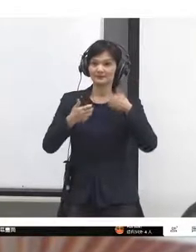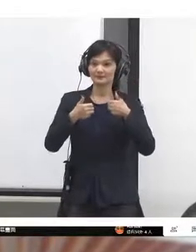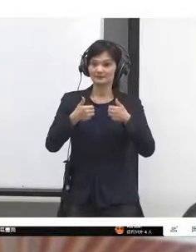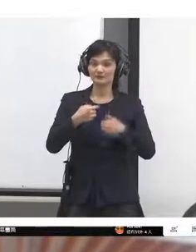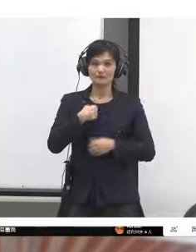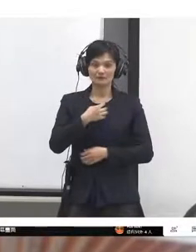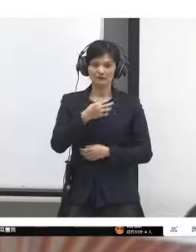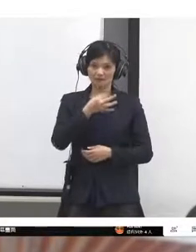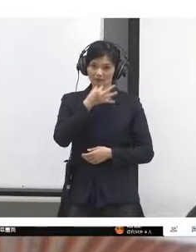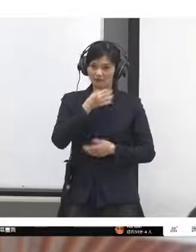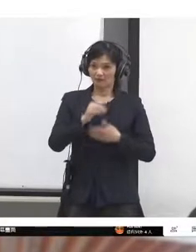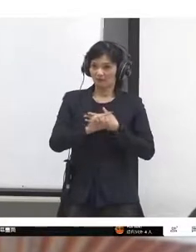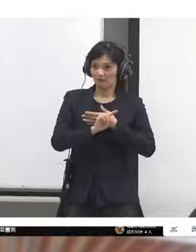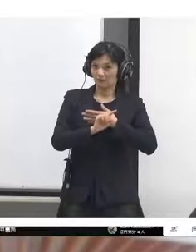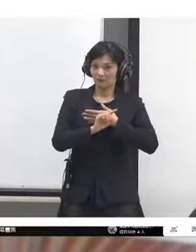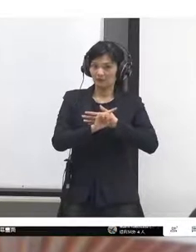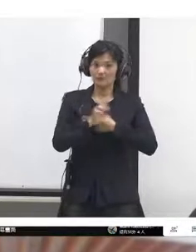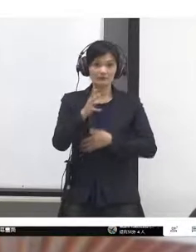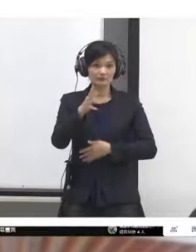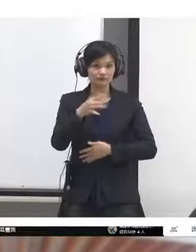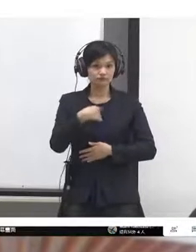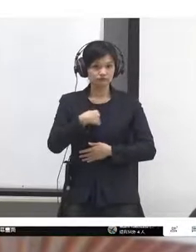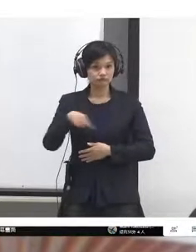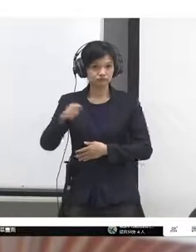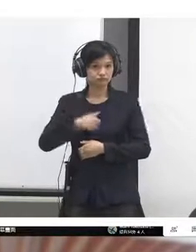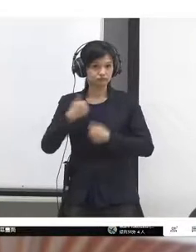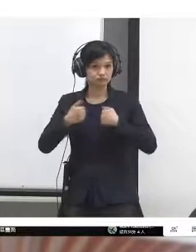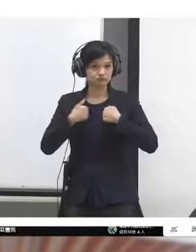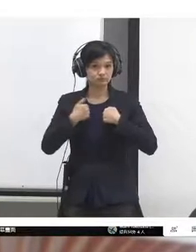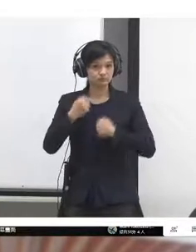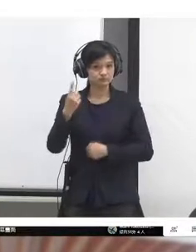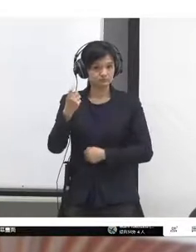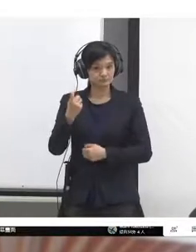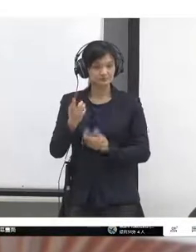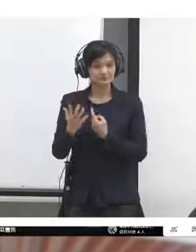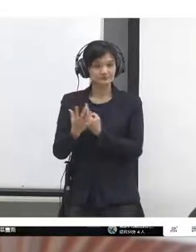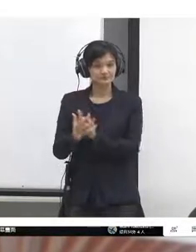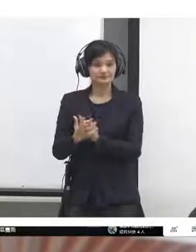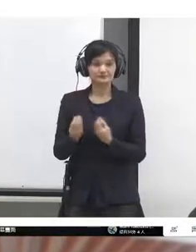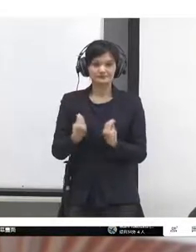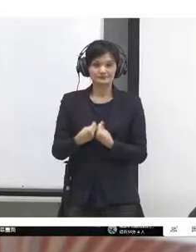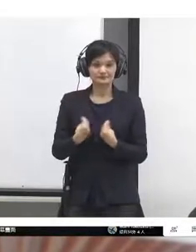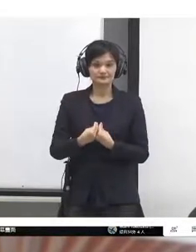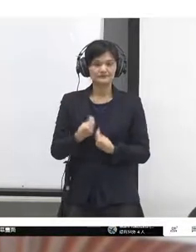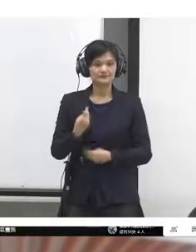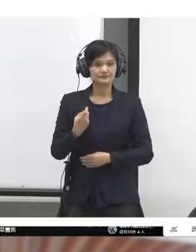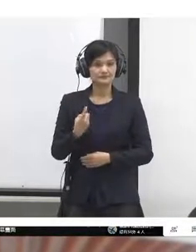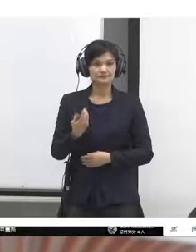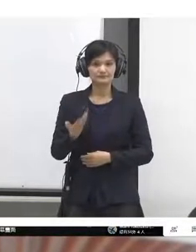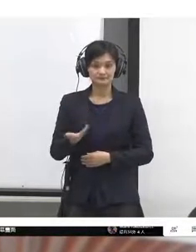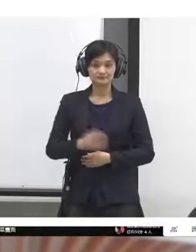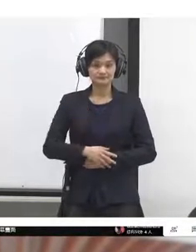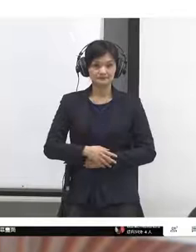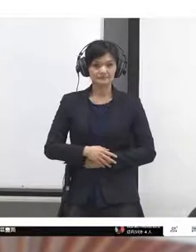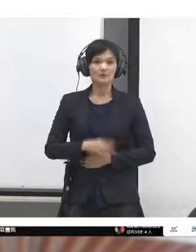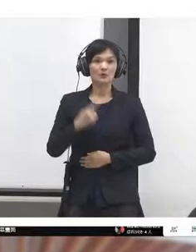six interns all called for Japan mainly handle this project. And we